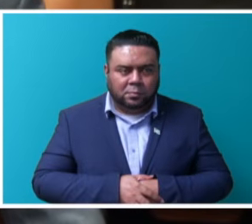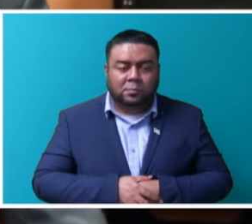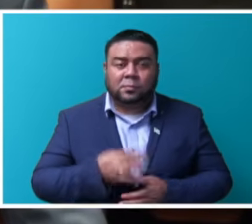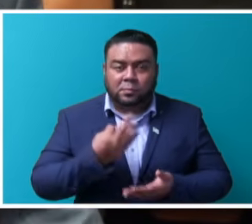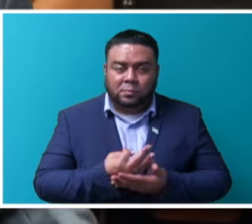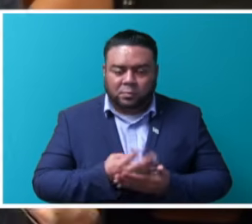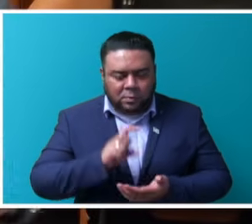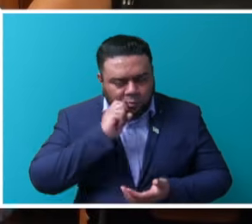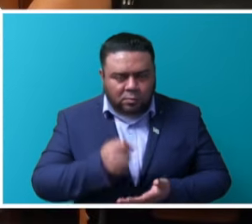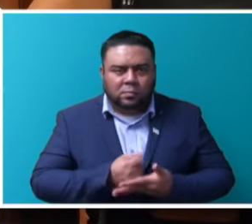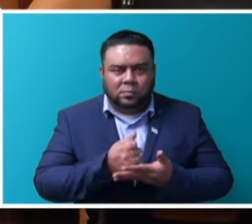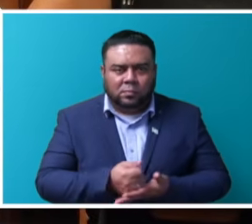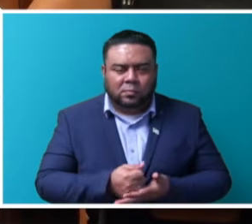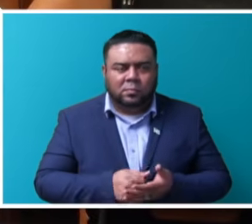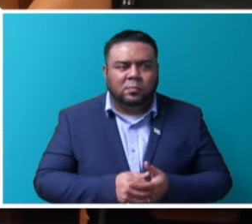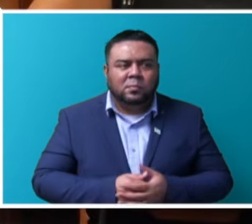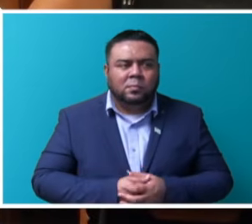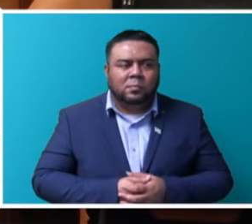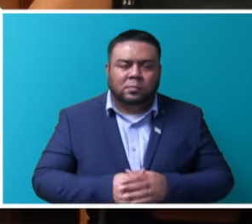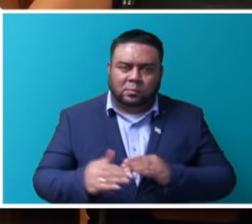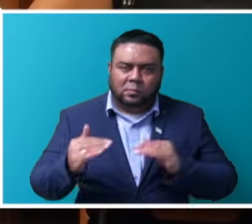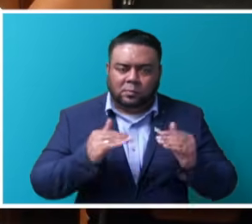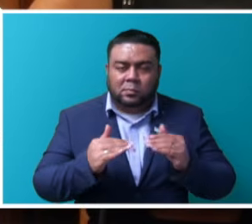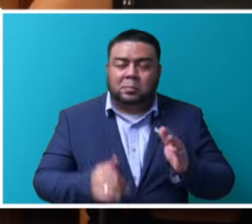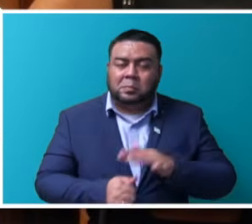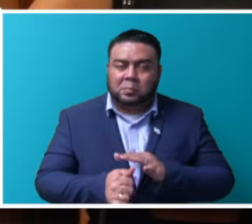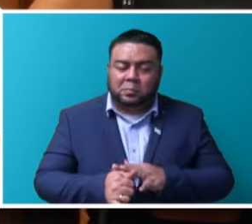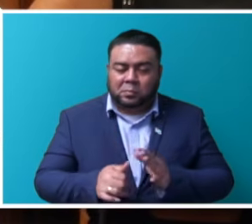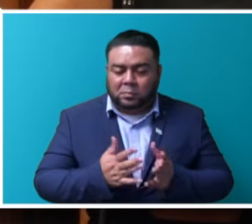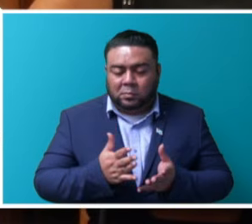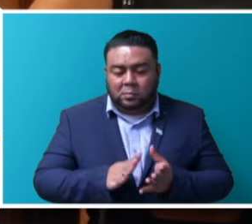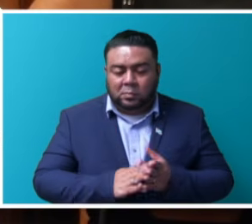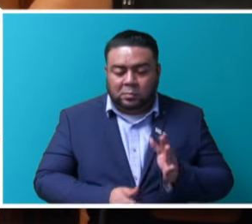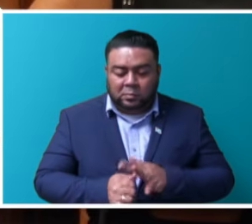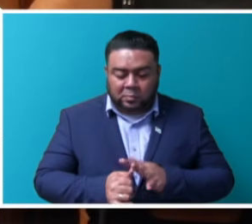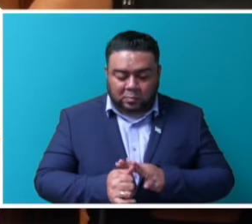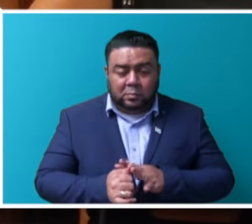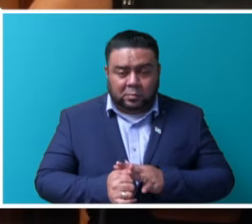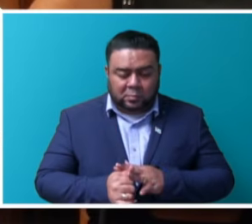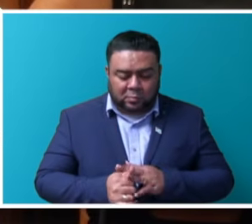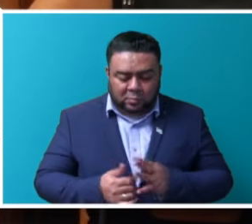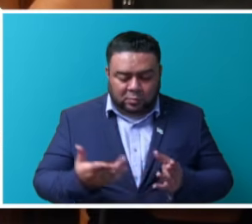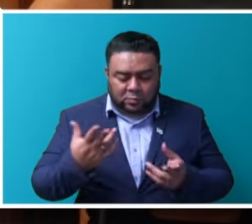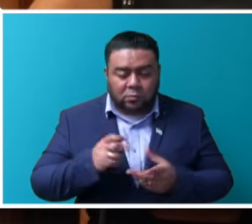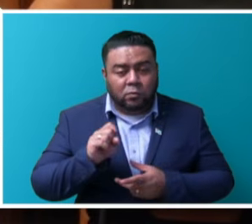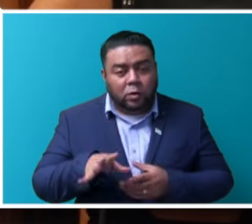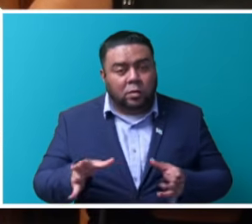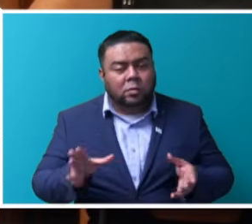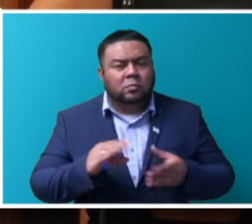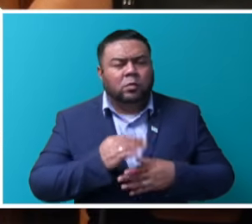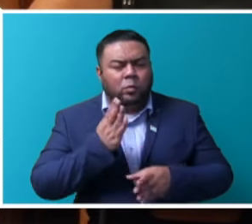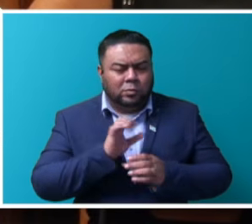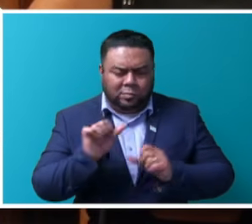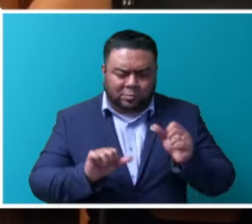will support the improvement of cemetery standards, including better access, drainage, and layout, and will also allow for the engagement of consultants